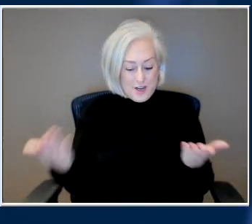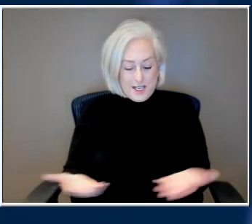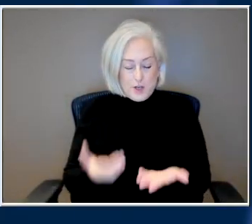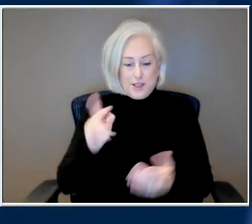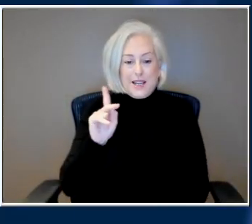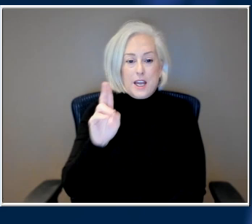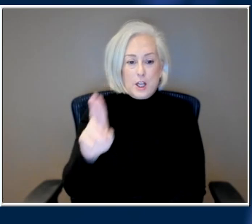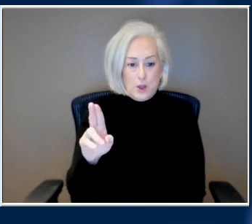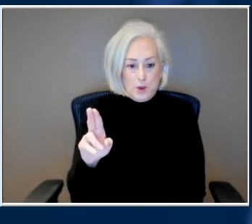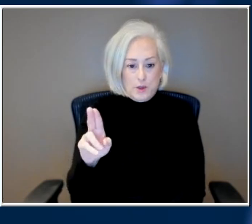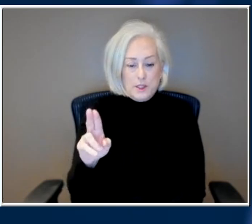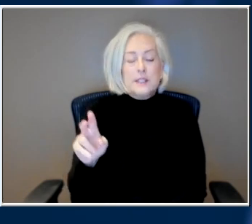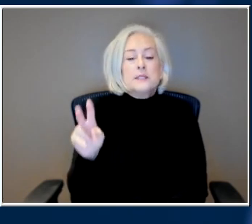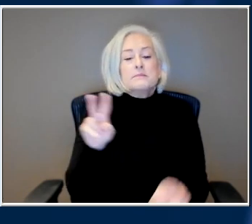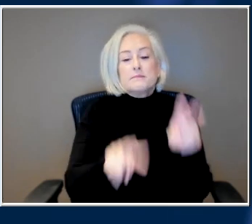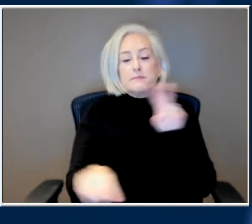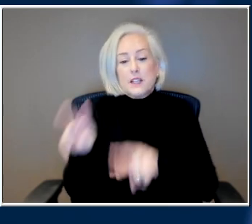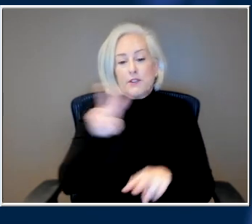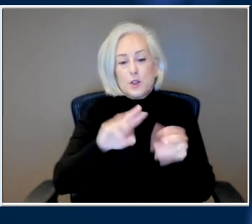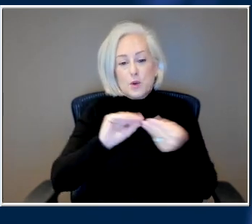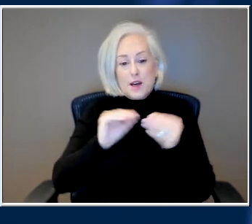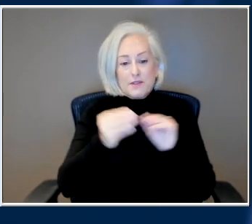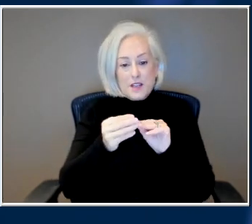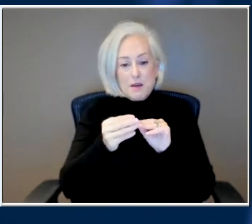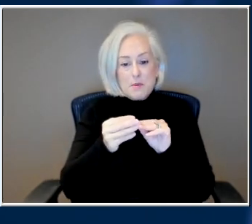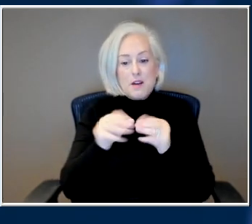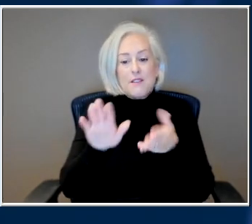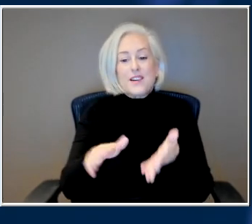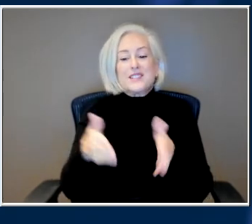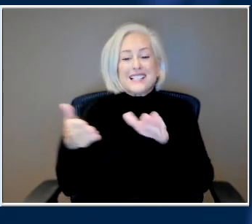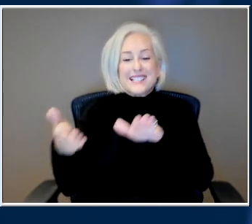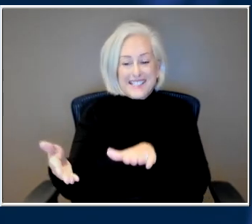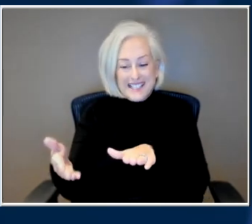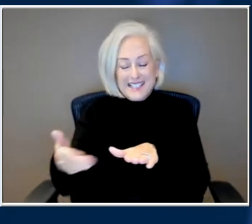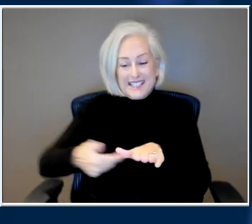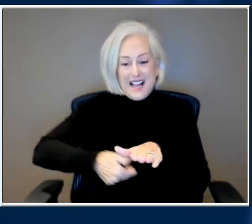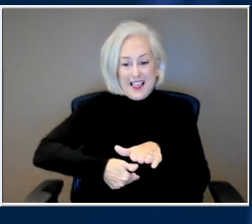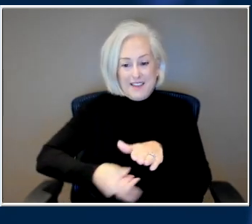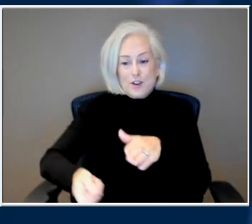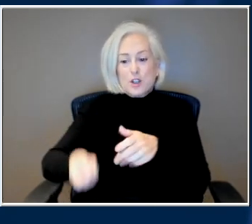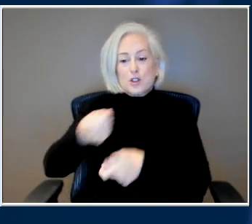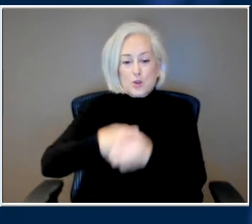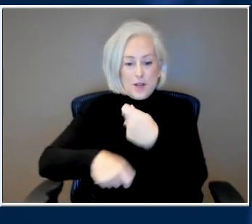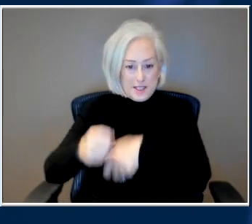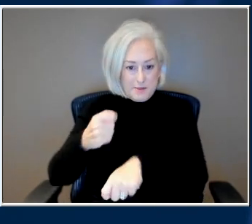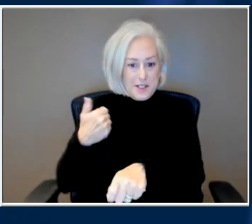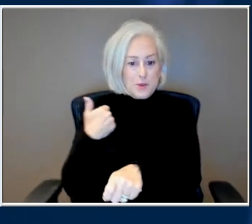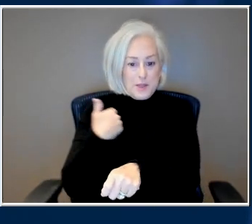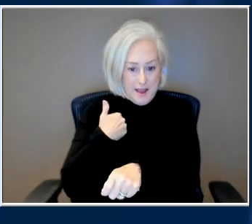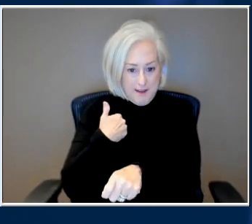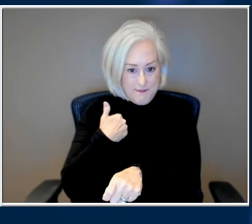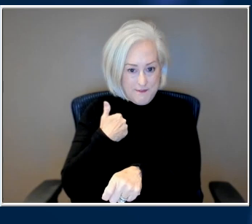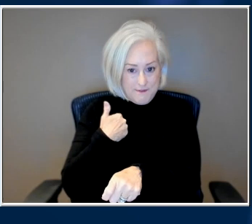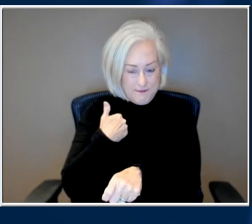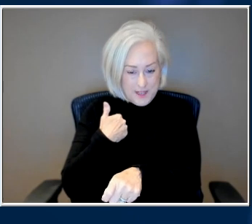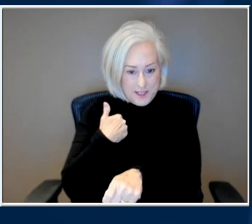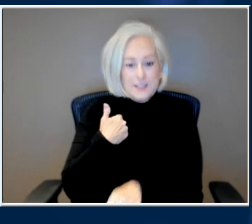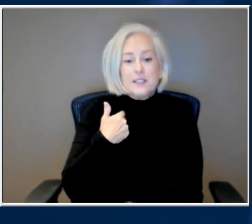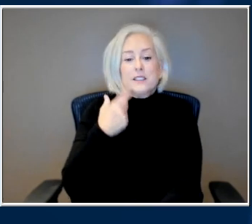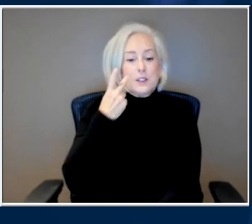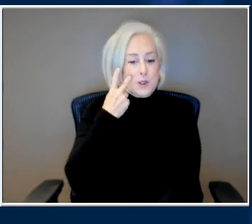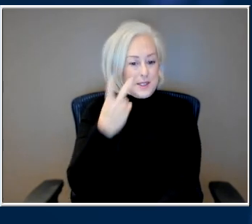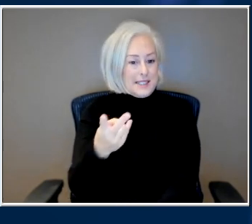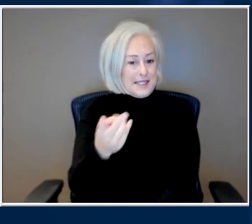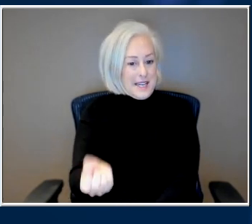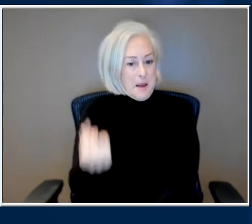you take a look at the number of deceased liver surgeries that we have been performing, you can see that here on the screen. Dr. Taylor, let's start